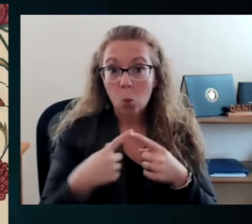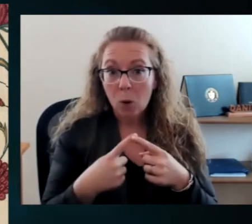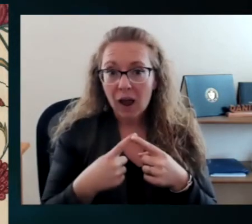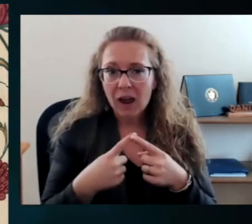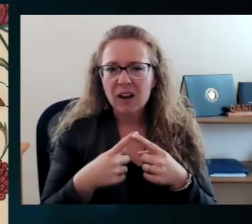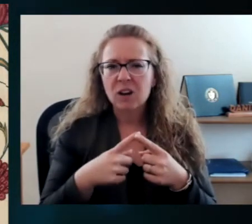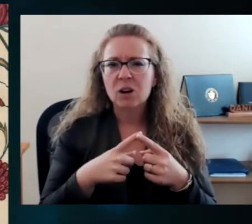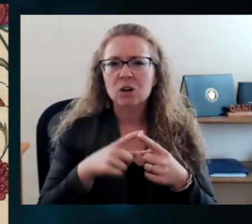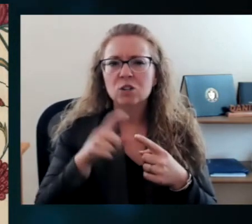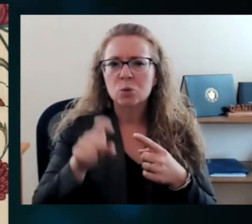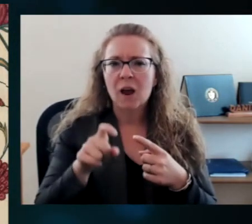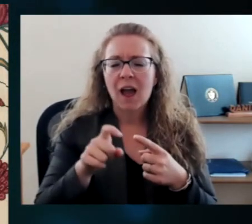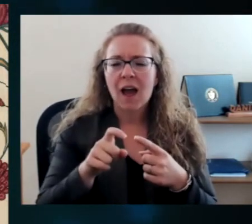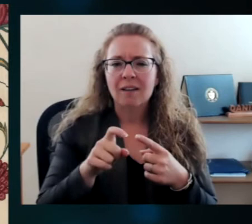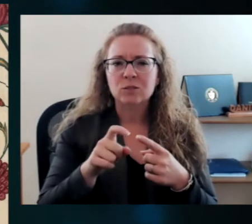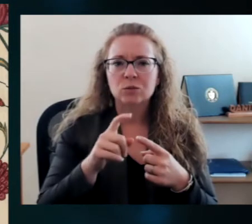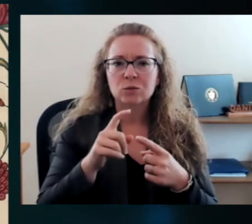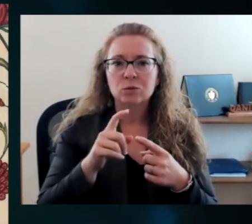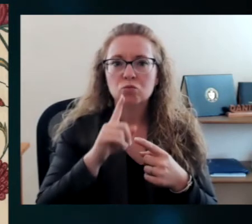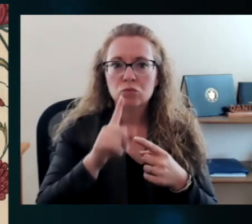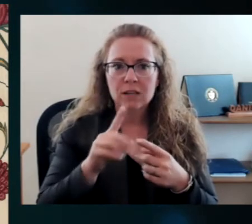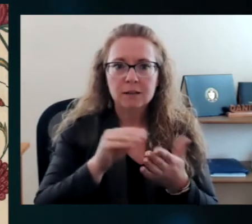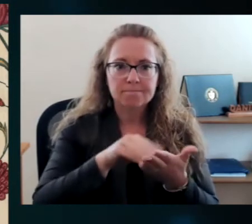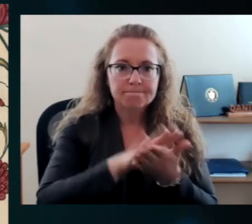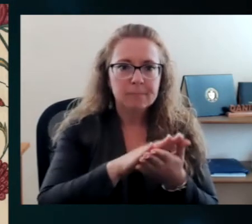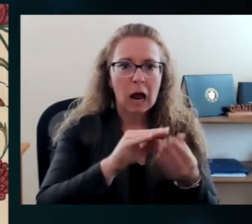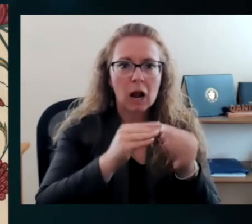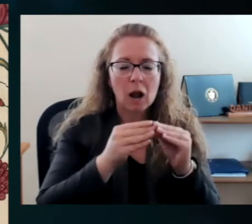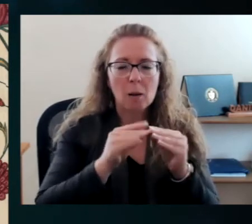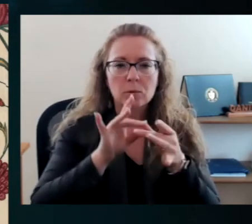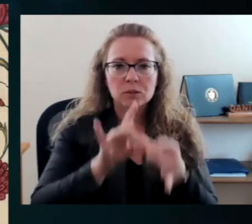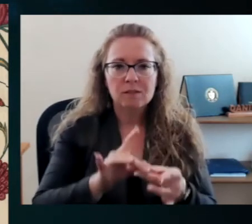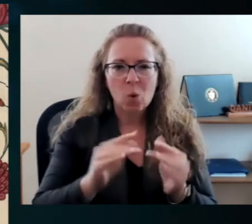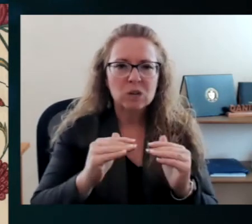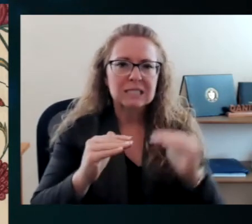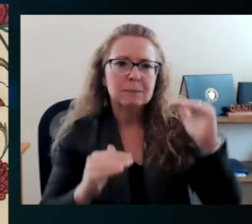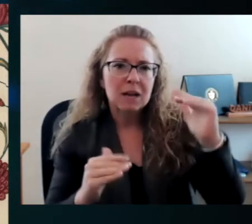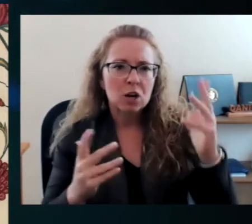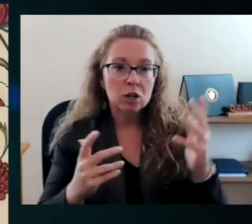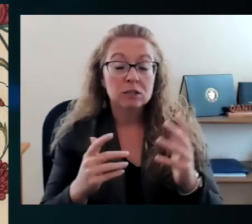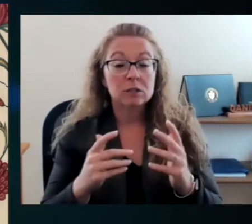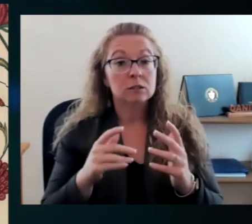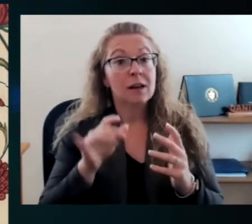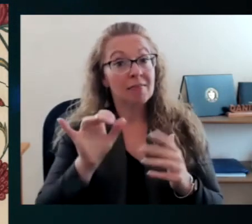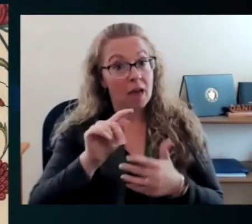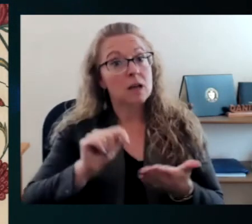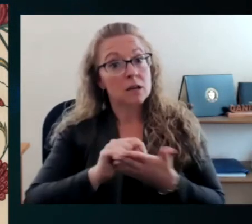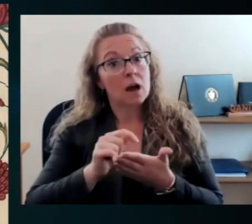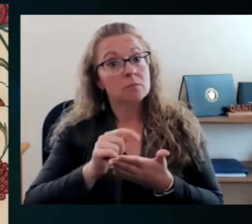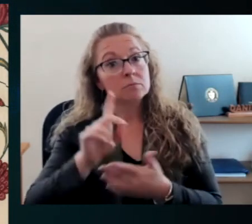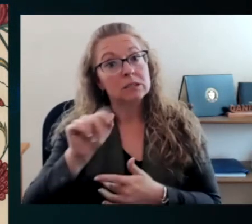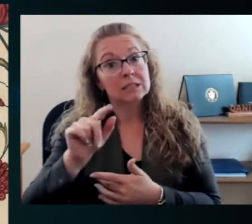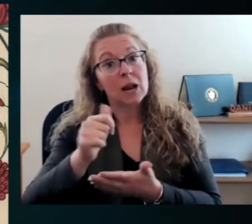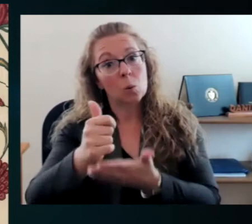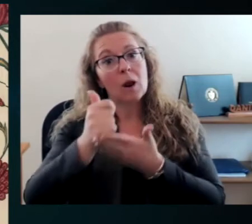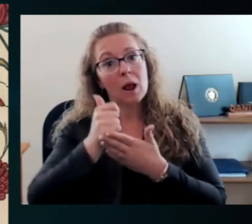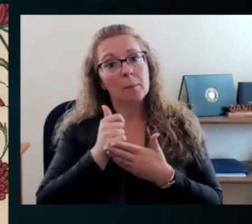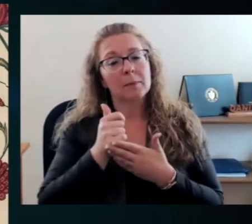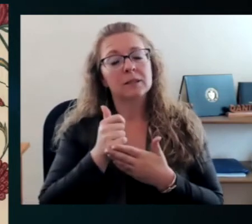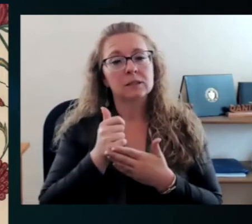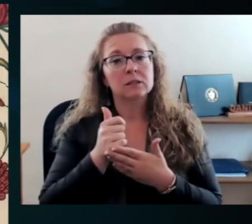gender disparities? Because in those cases, it would be helpful to have data to be able to